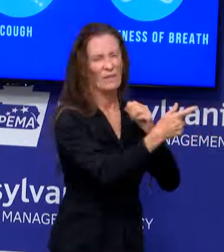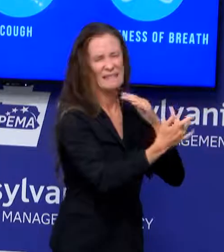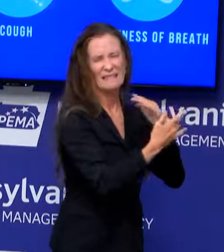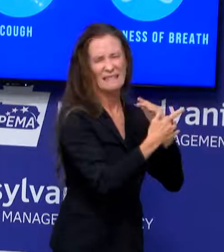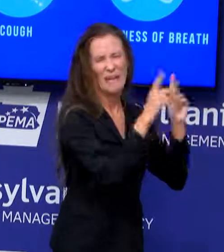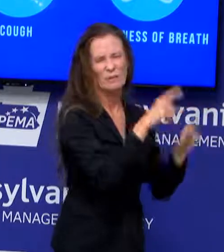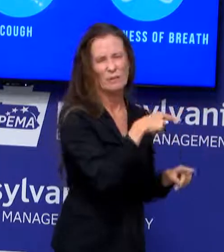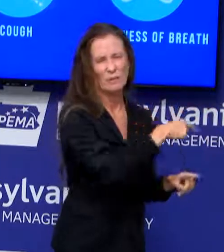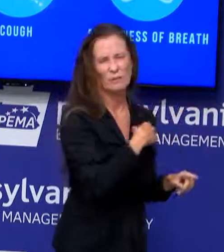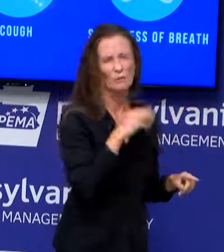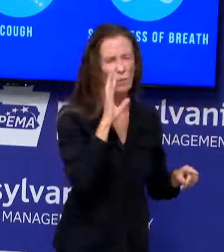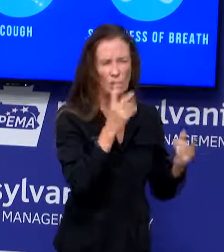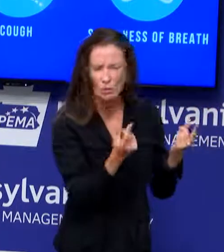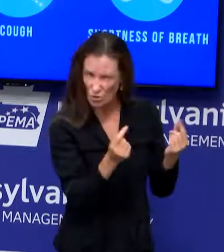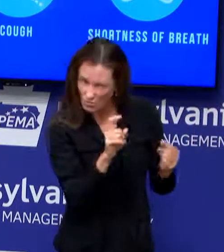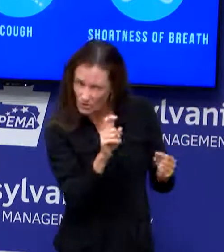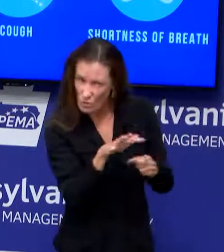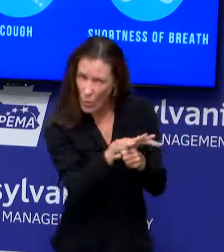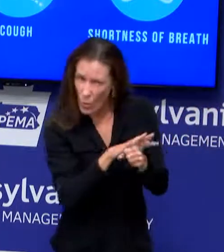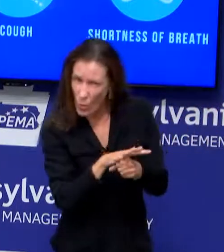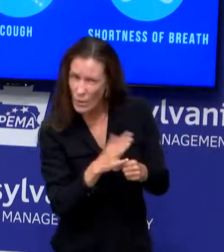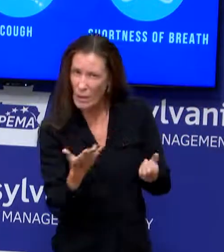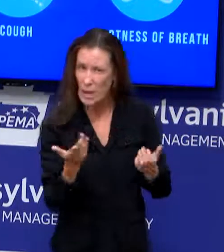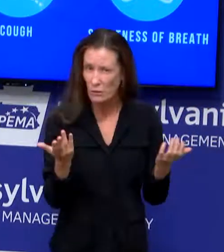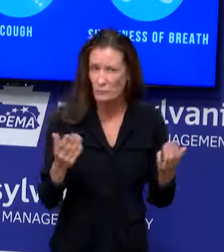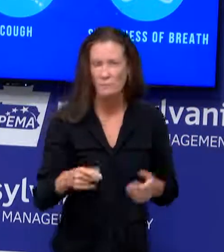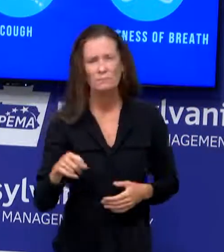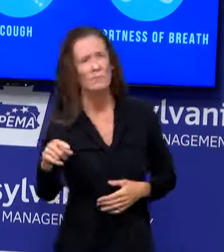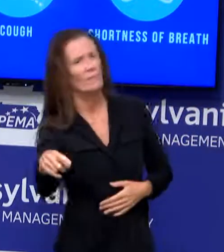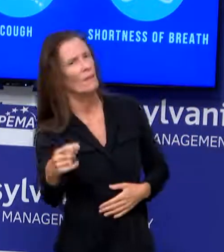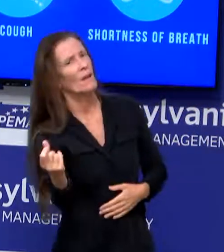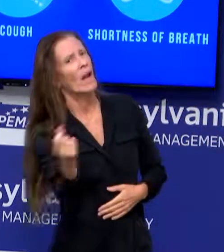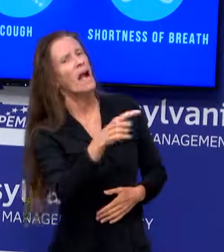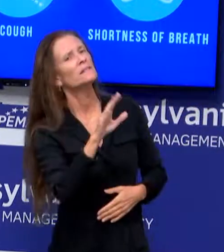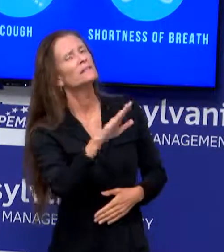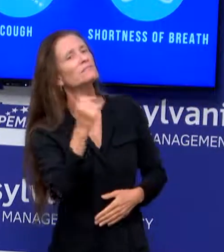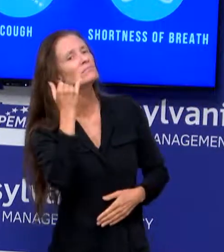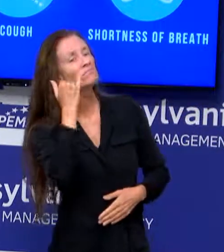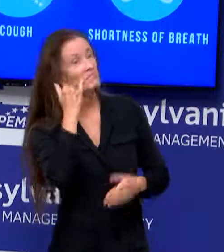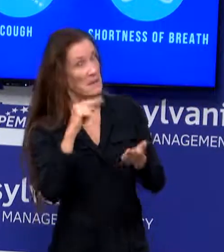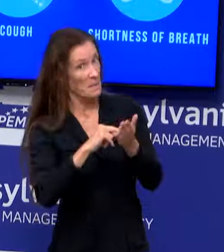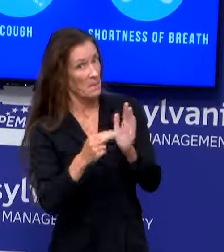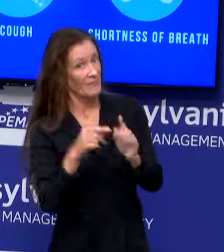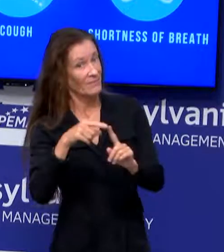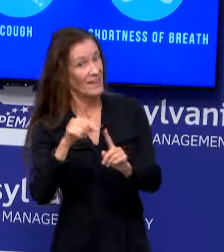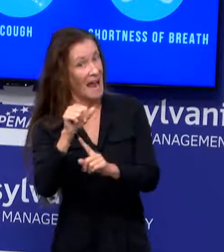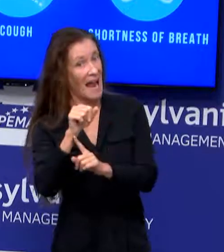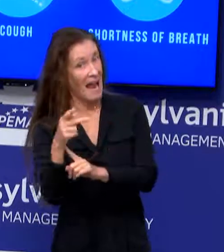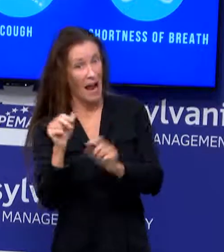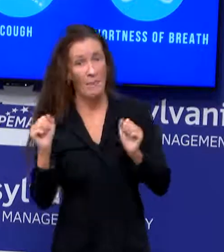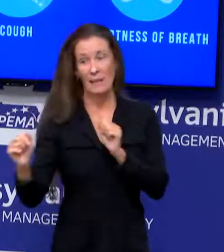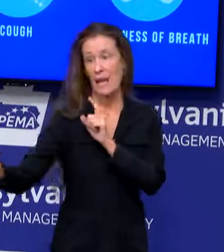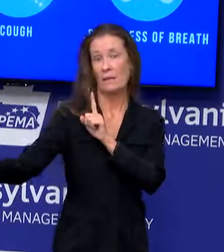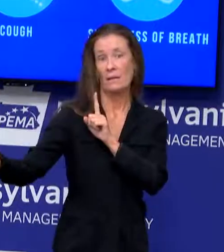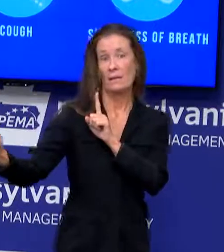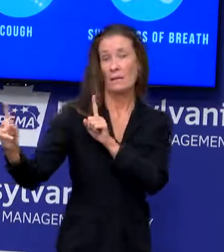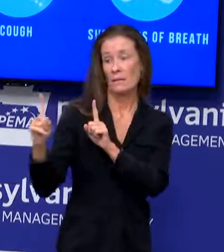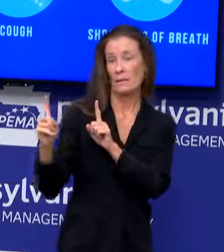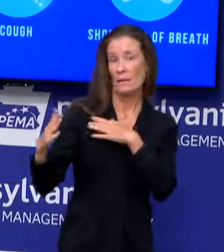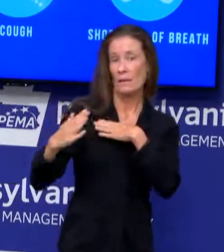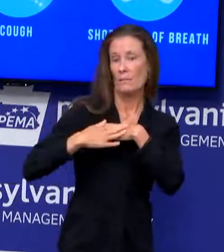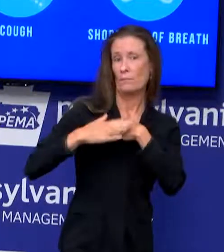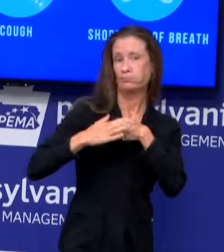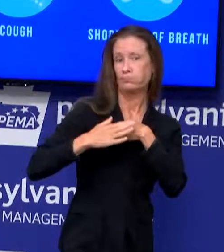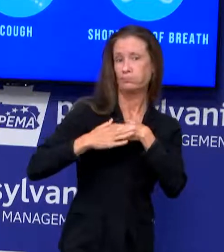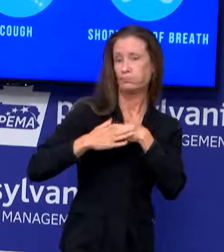just to clarify, so when you're saying that it'll be able to determine like people's proximity to each other, but it Yes. won't be able to determine their specific location?